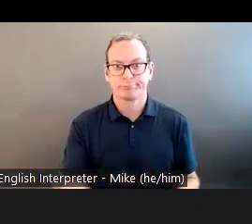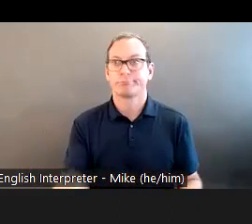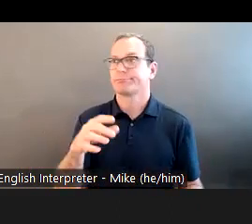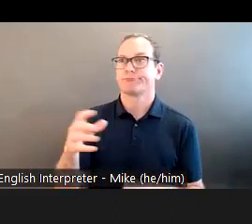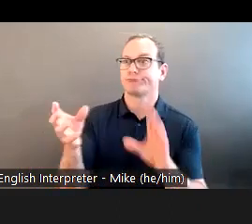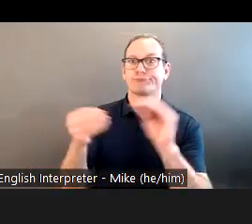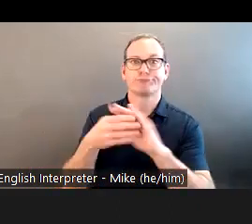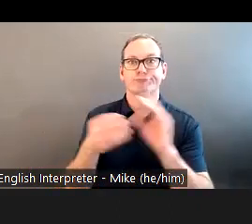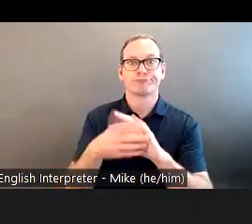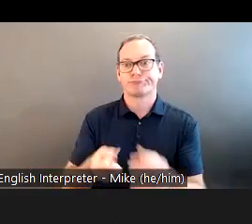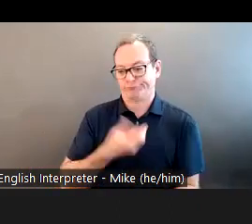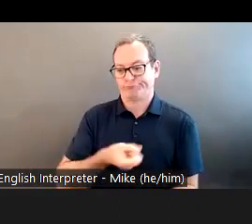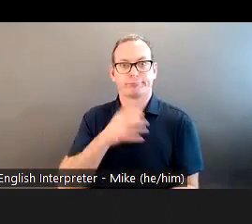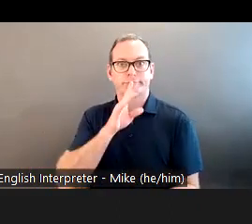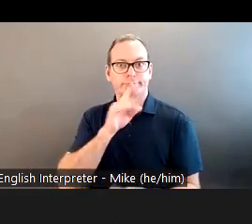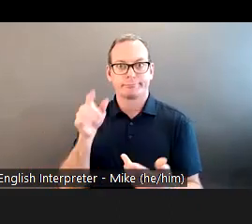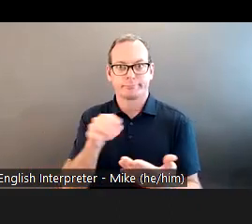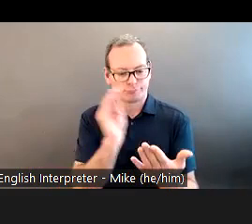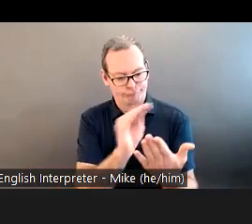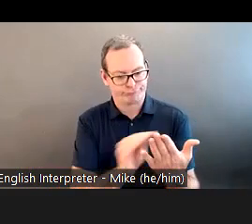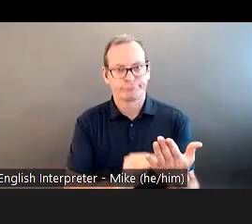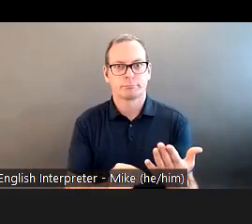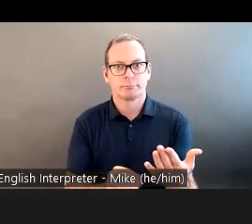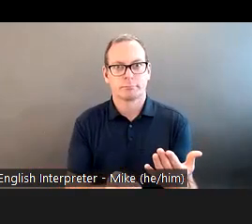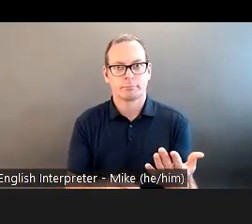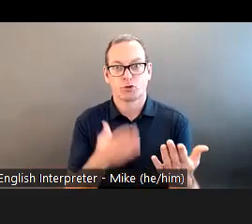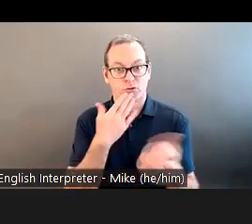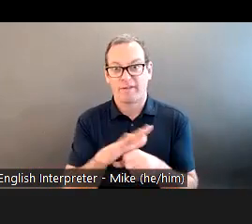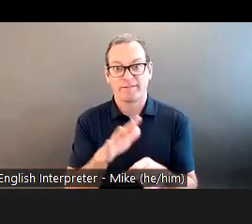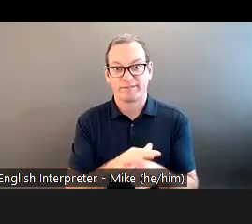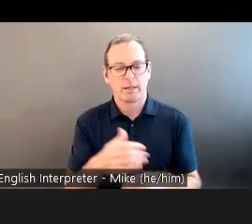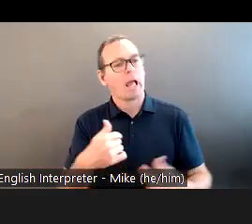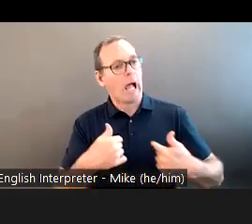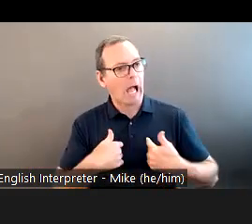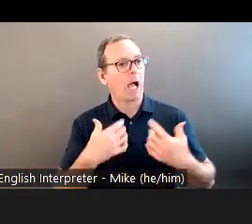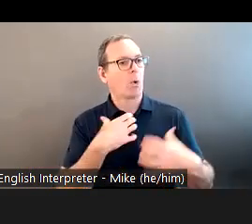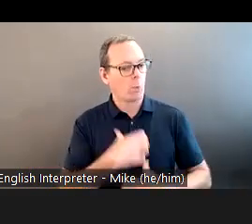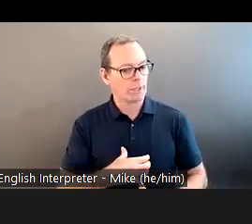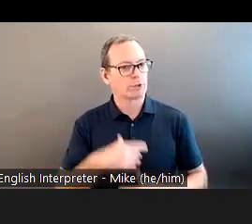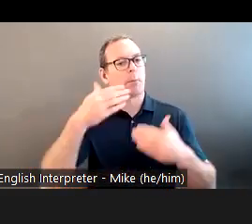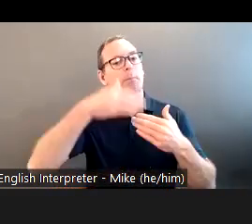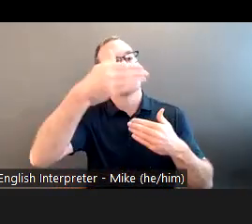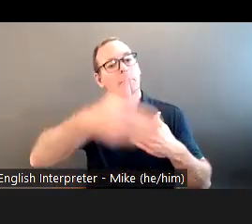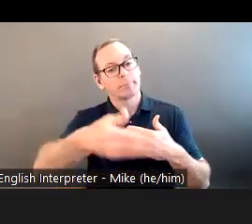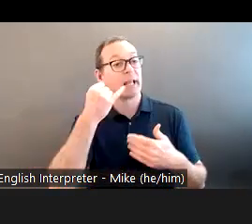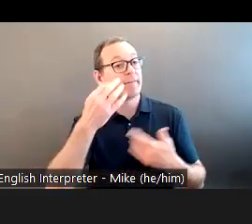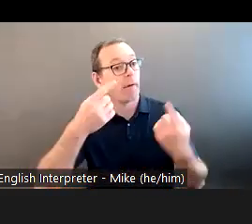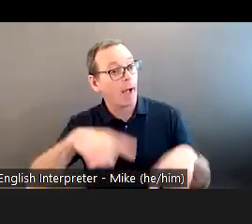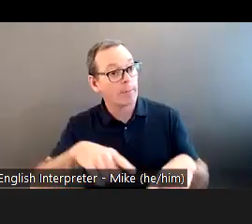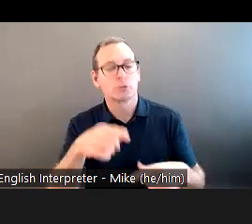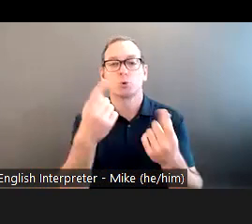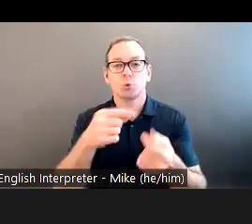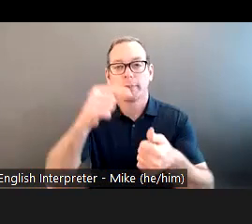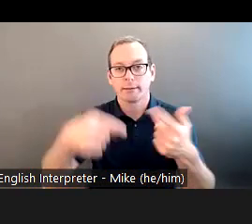your wishes. So you don't have to have a power of attorney document in order to have an advance directive. The